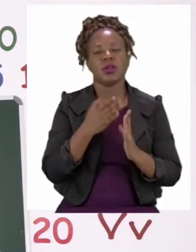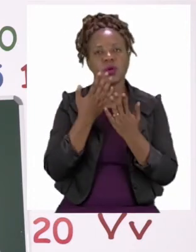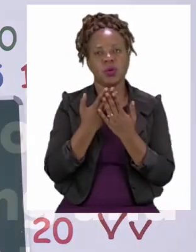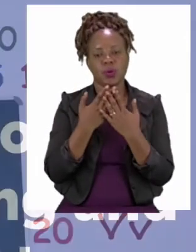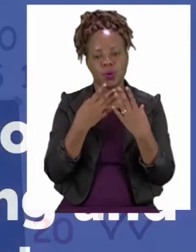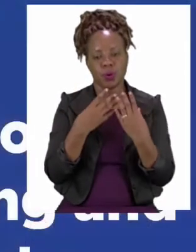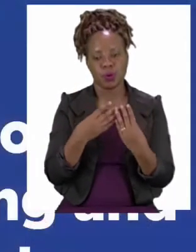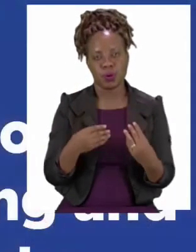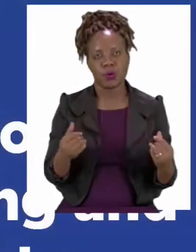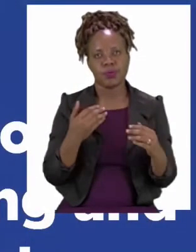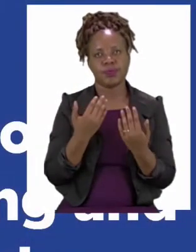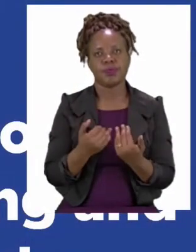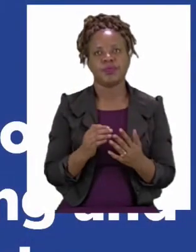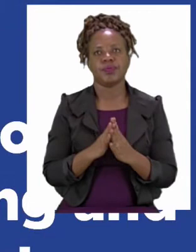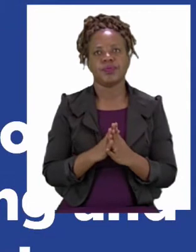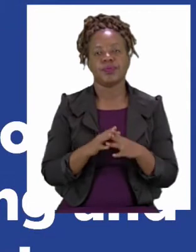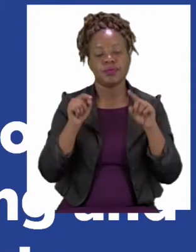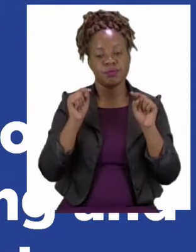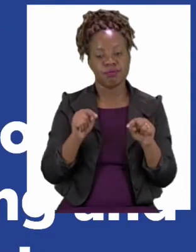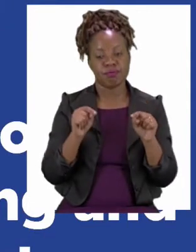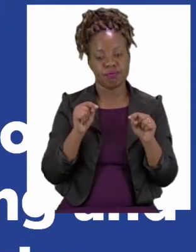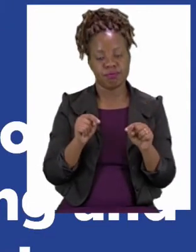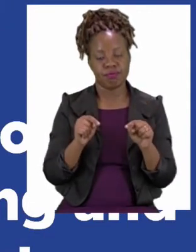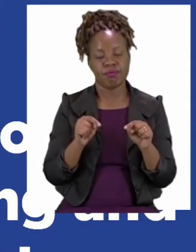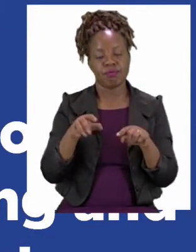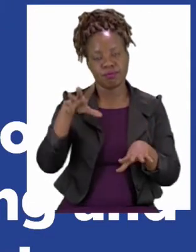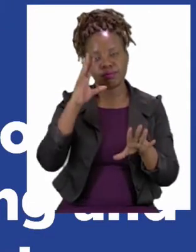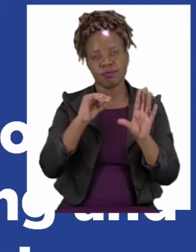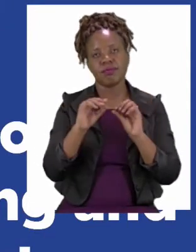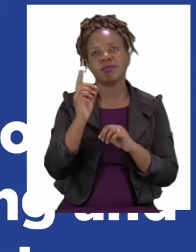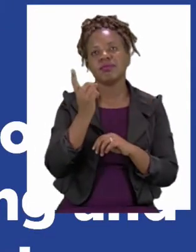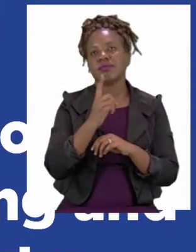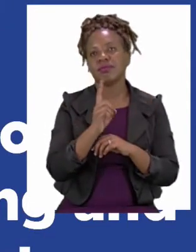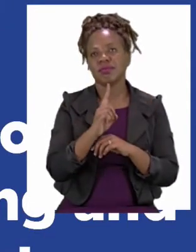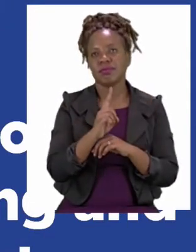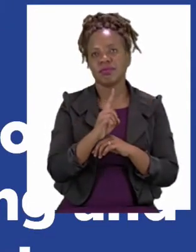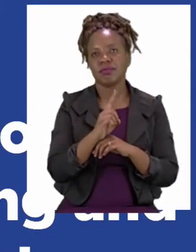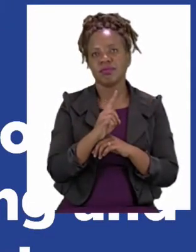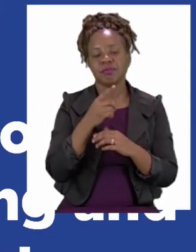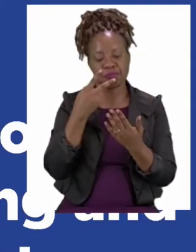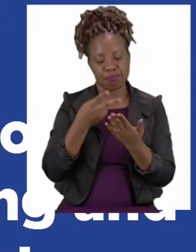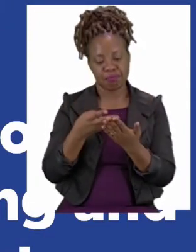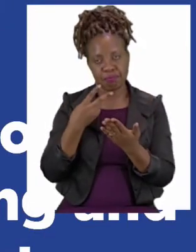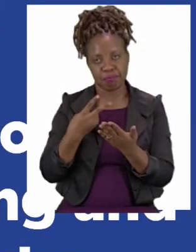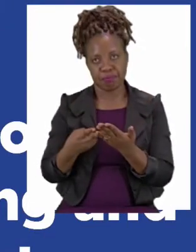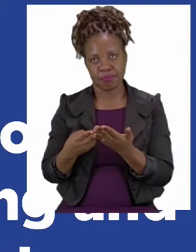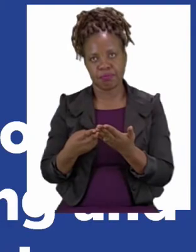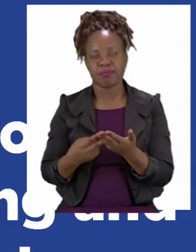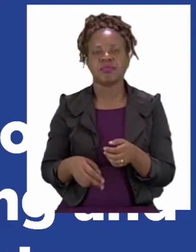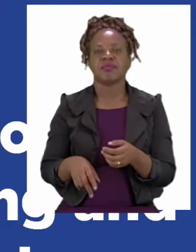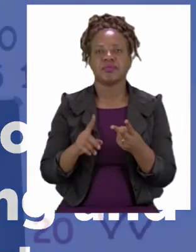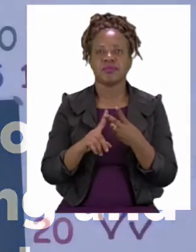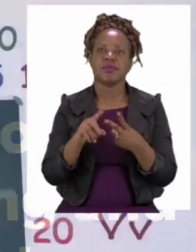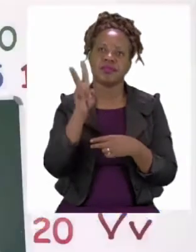else. For today's lesson, we will be talking about reading and